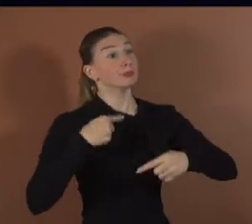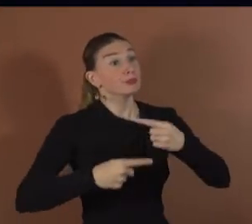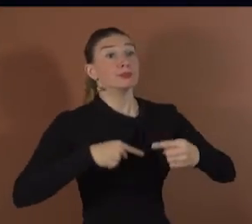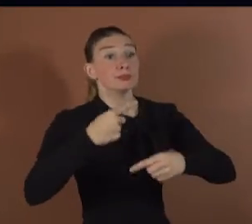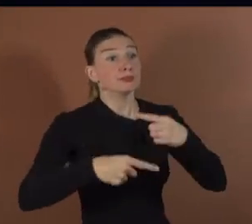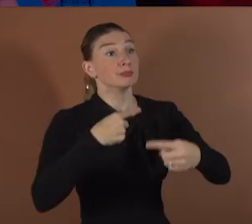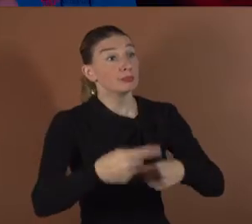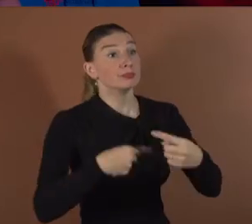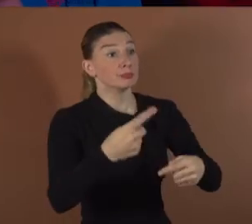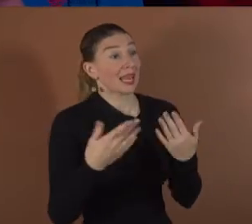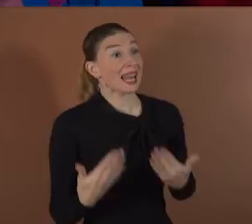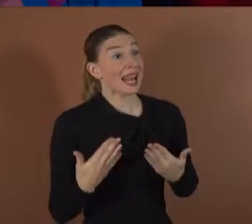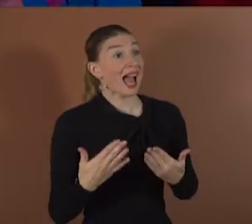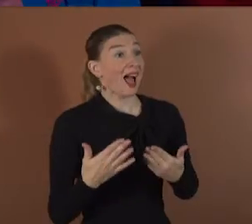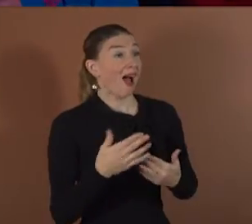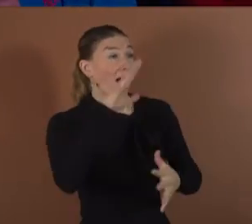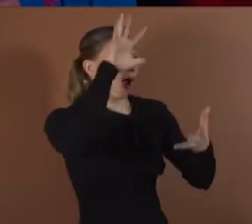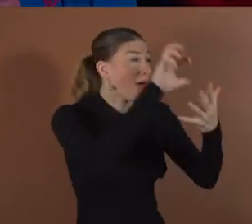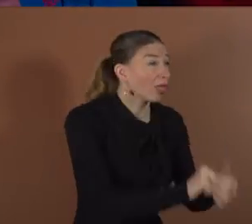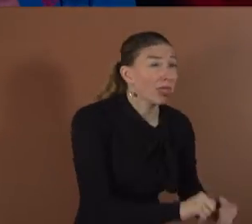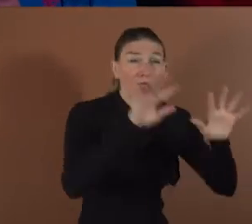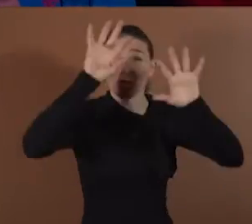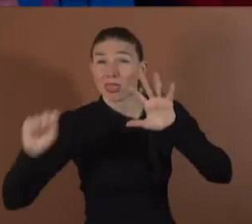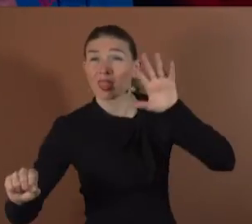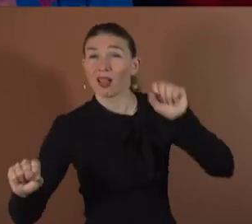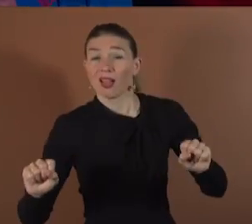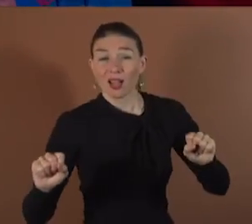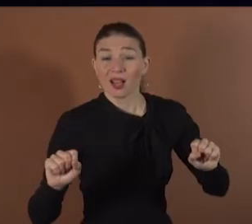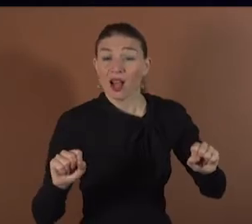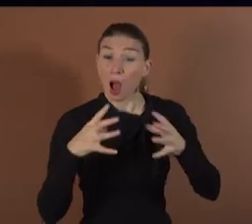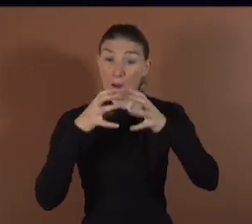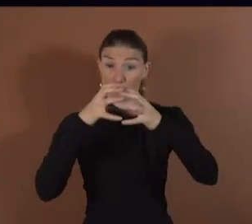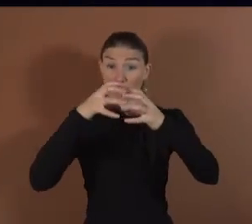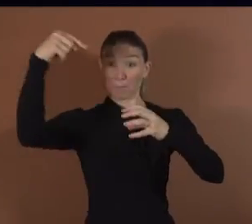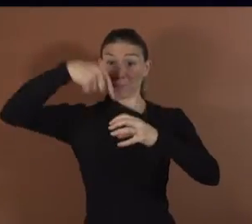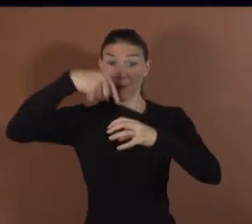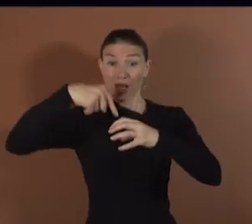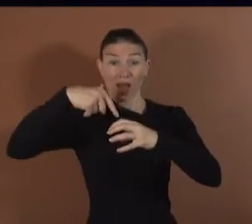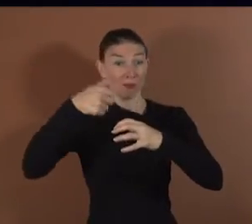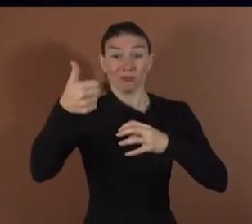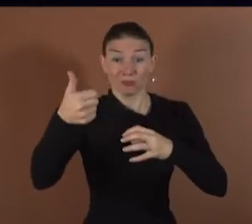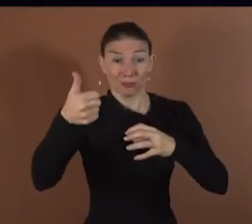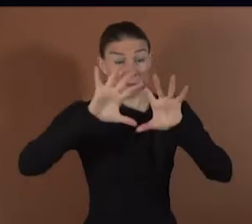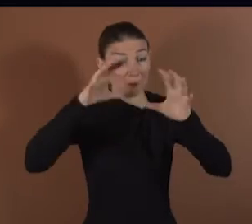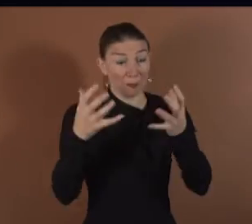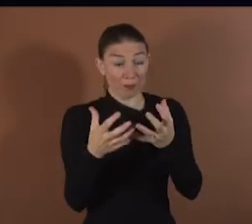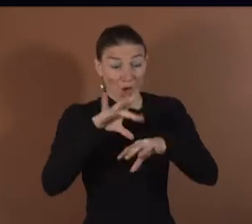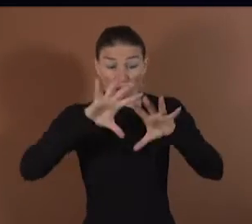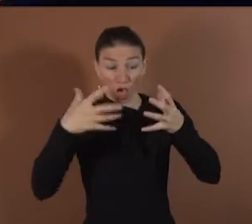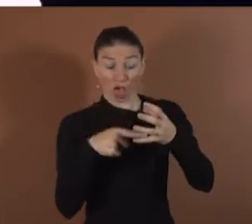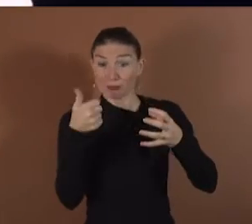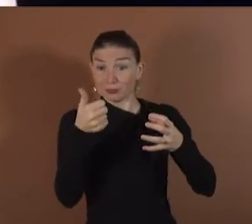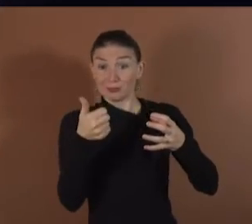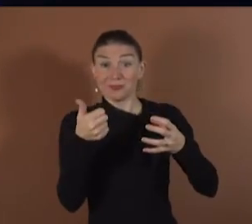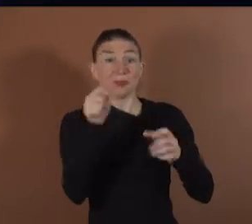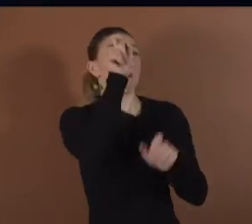on the planet will still be here. We will be gone. And in fact, the forests will